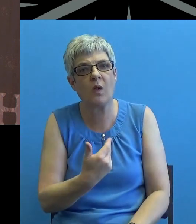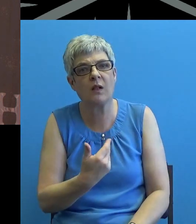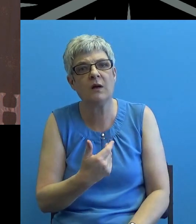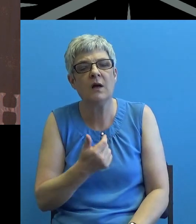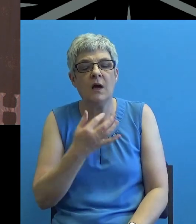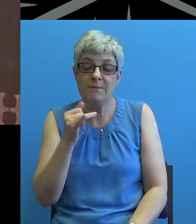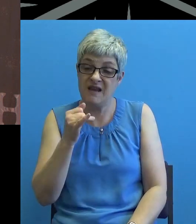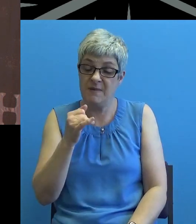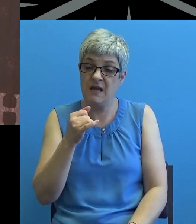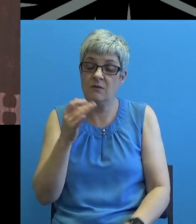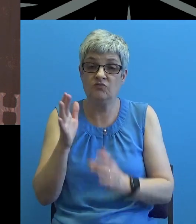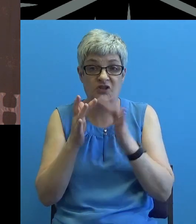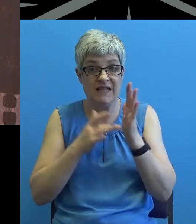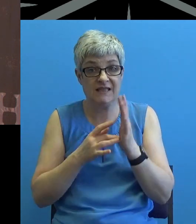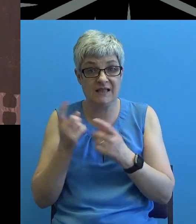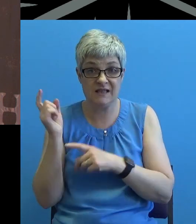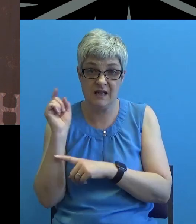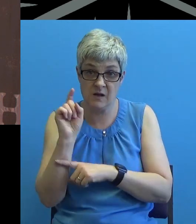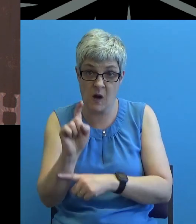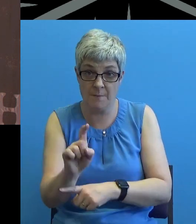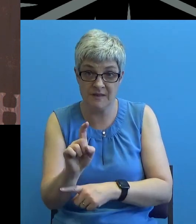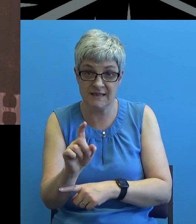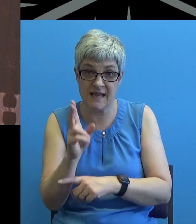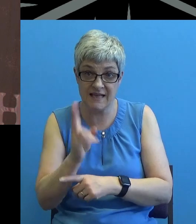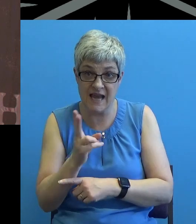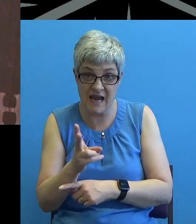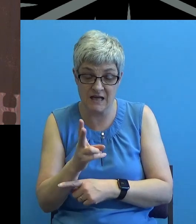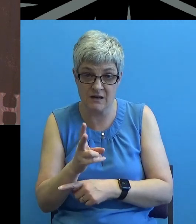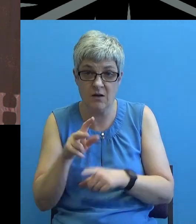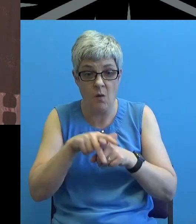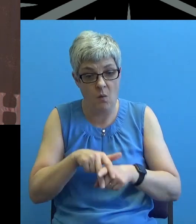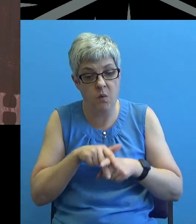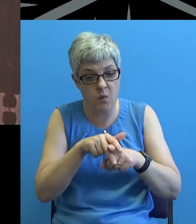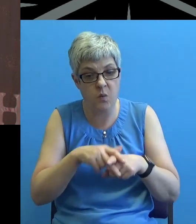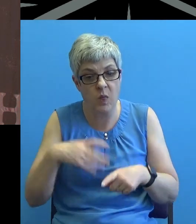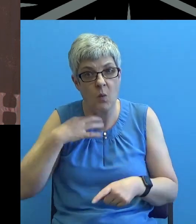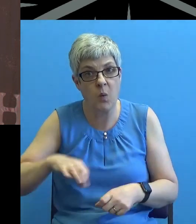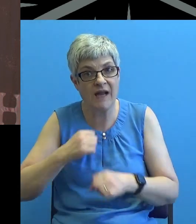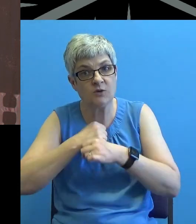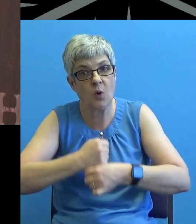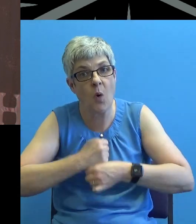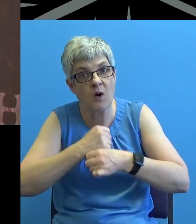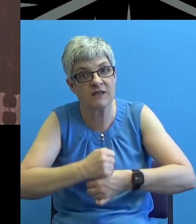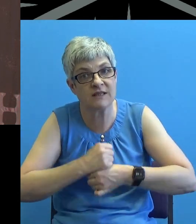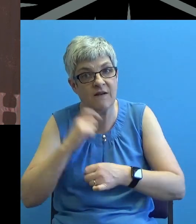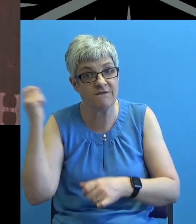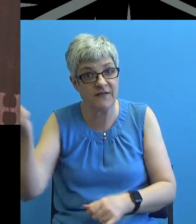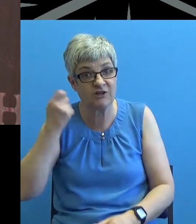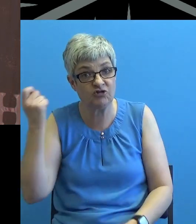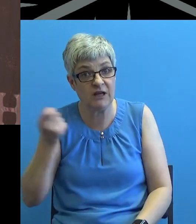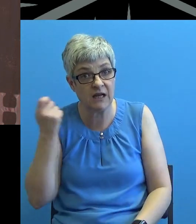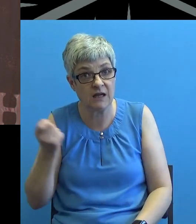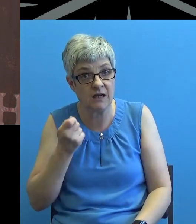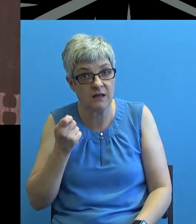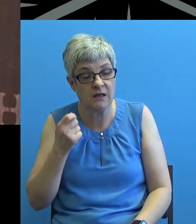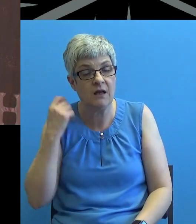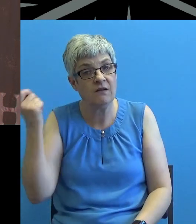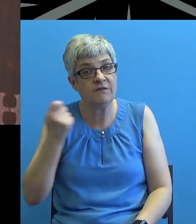Maybe when Jesus comes again, riding that white horse of victory, the victory that he declares